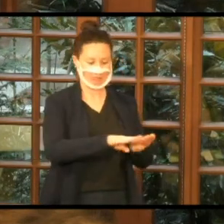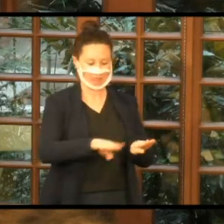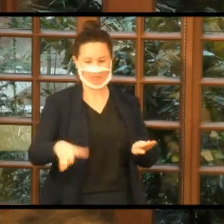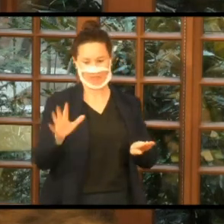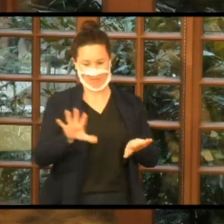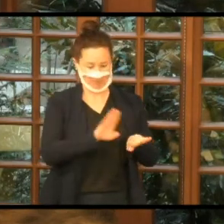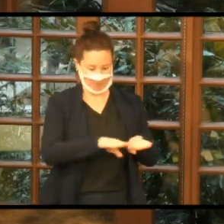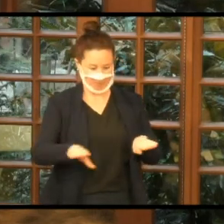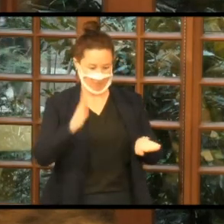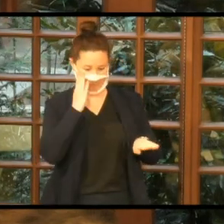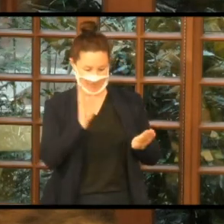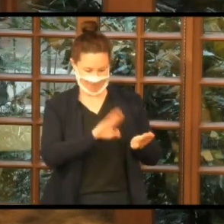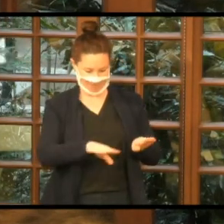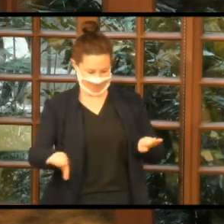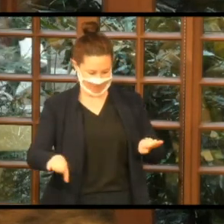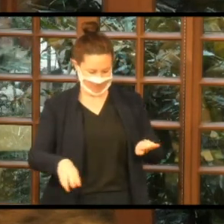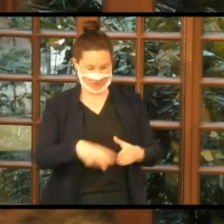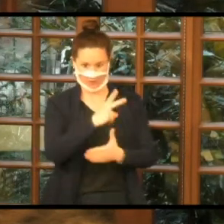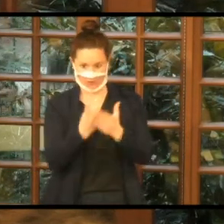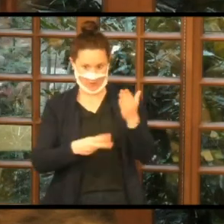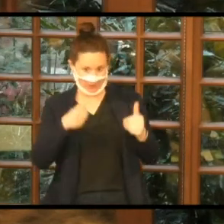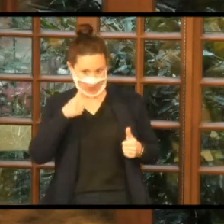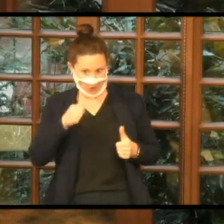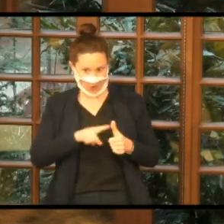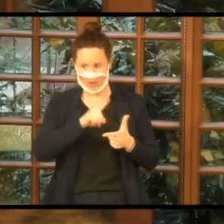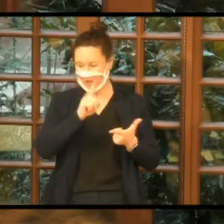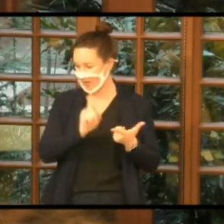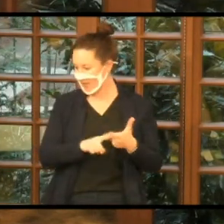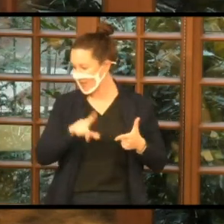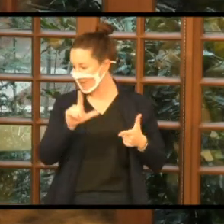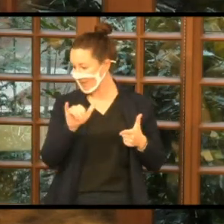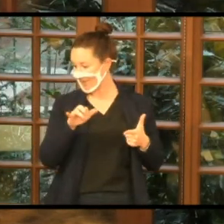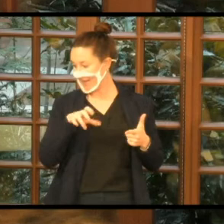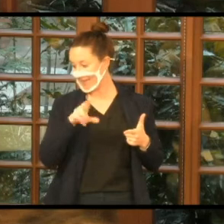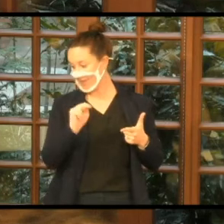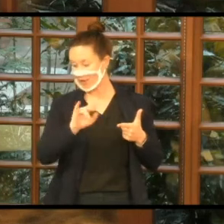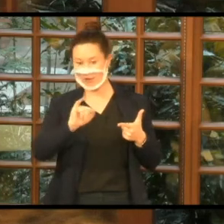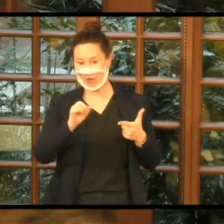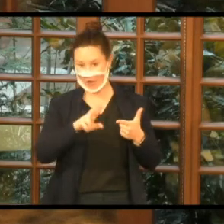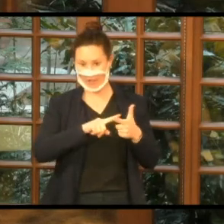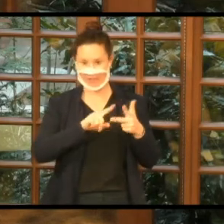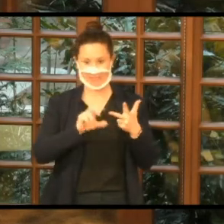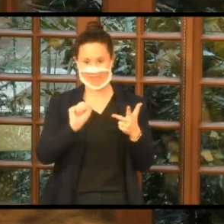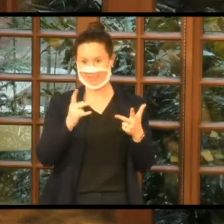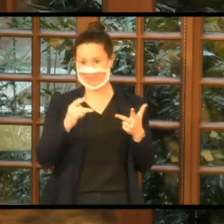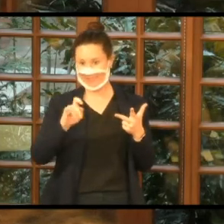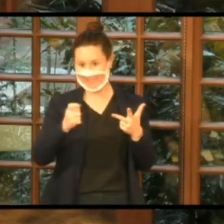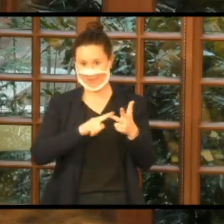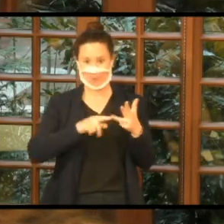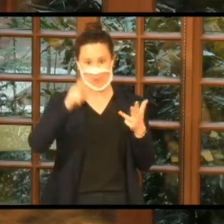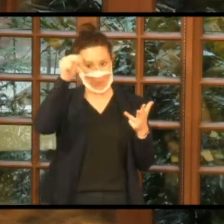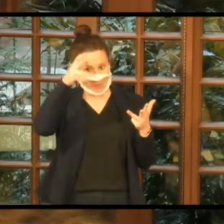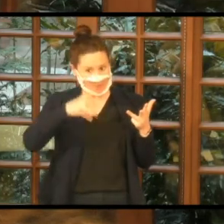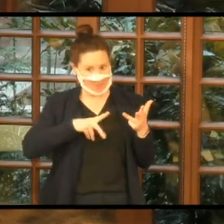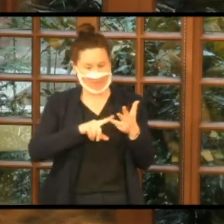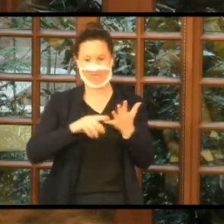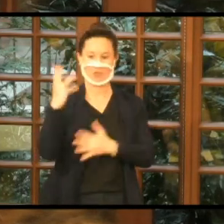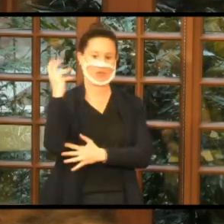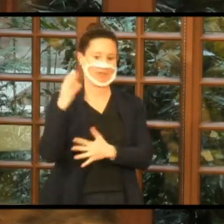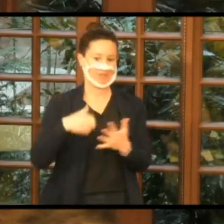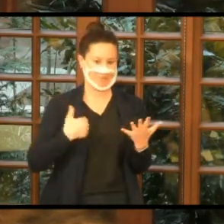bedspread. The Drowning Girl, the Leyden Jar, the Sphinx, the Horseman, and the Tree of